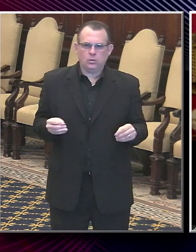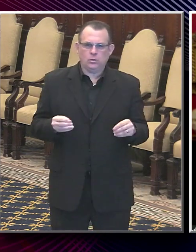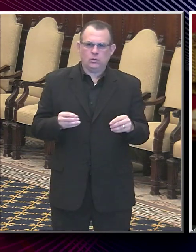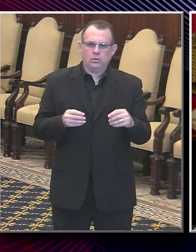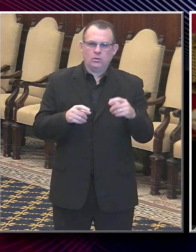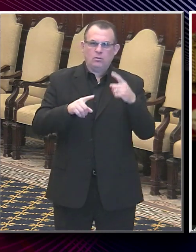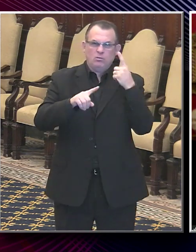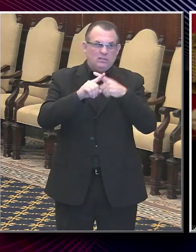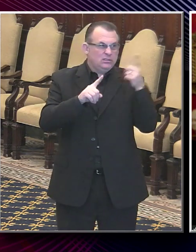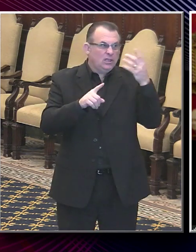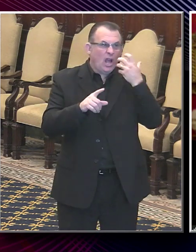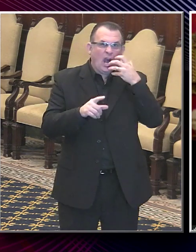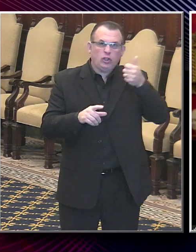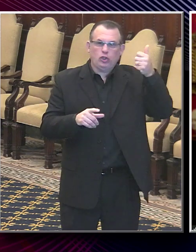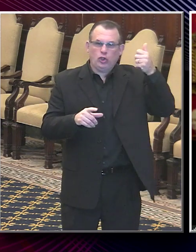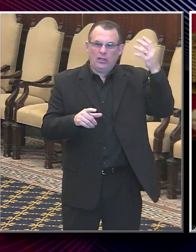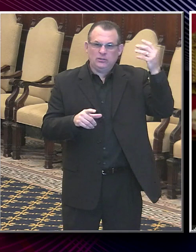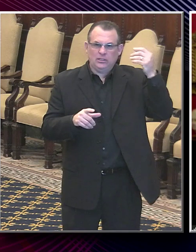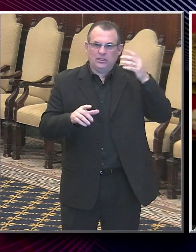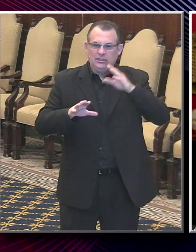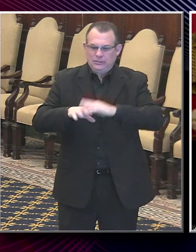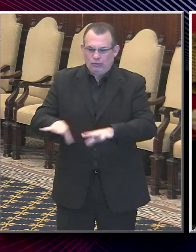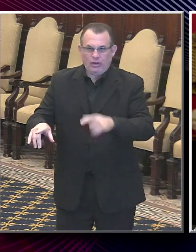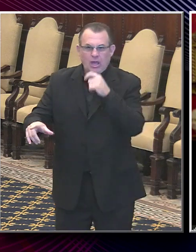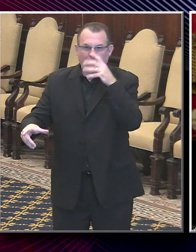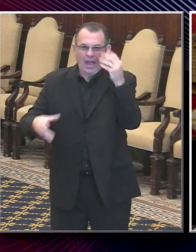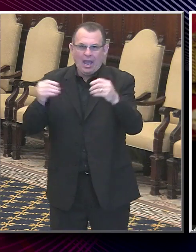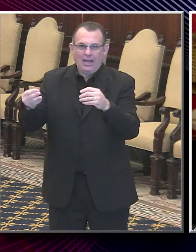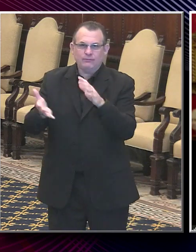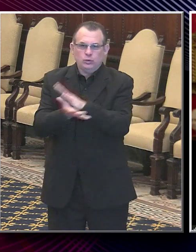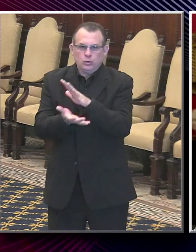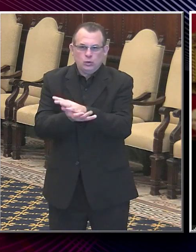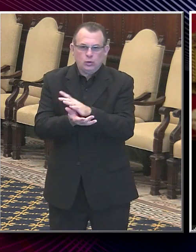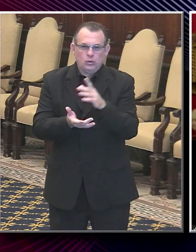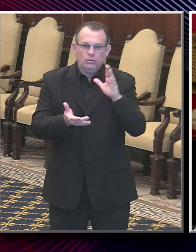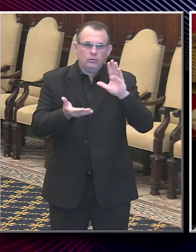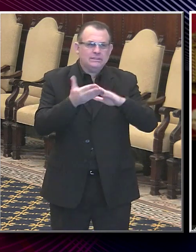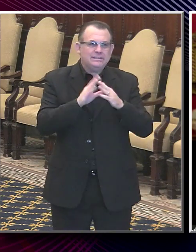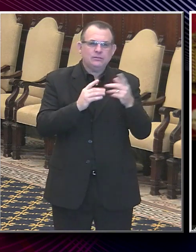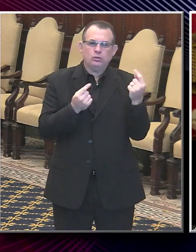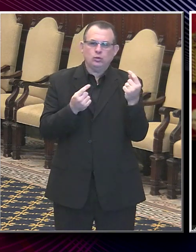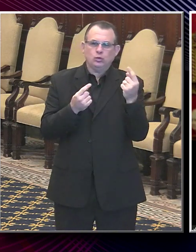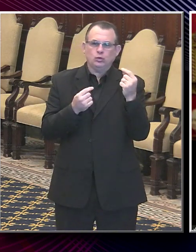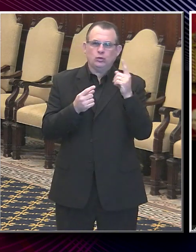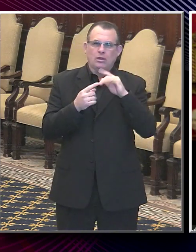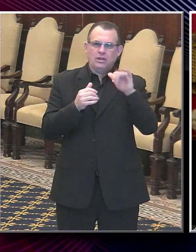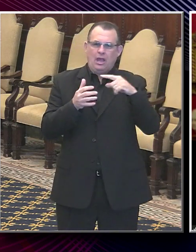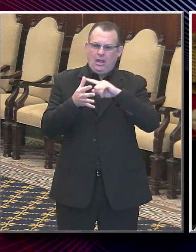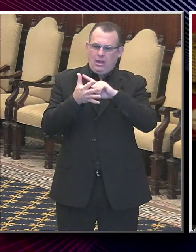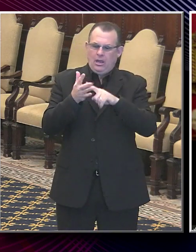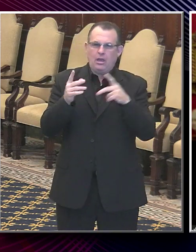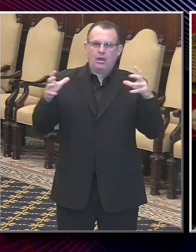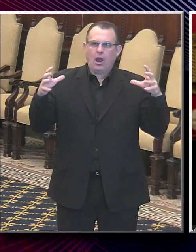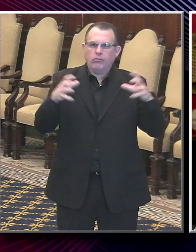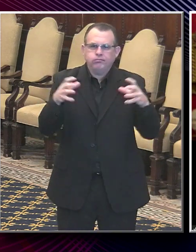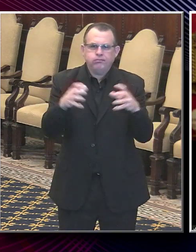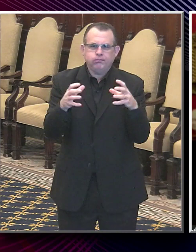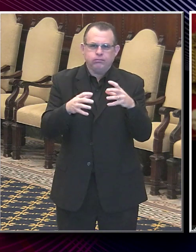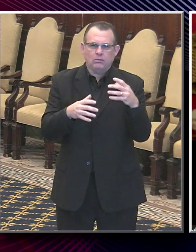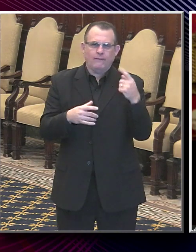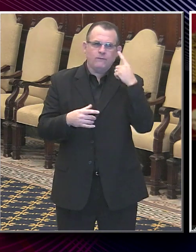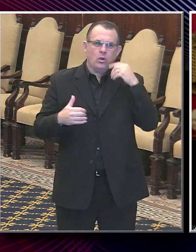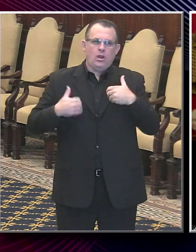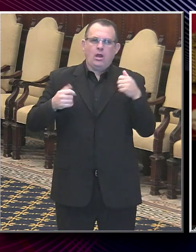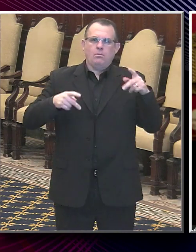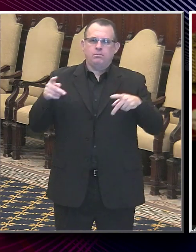people are not in school, what is the city thinking to do about preventing any more of these events from taking place?